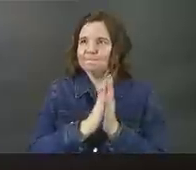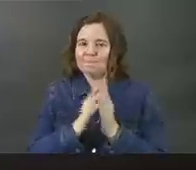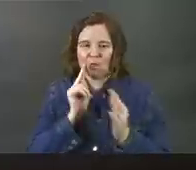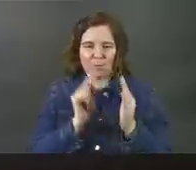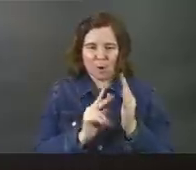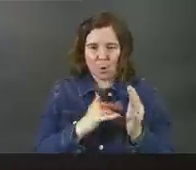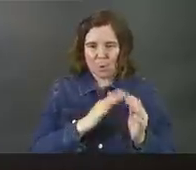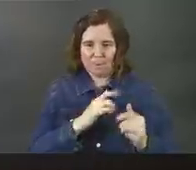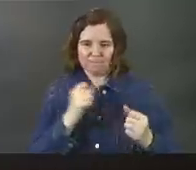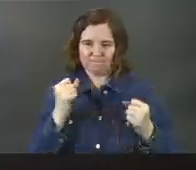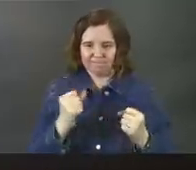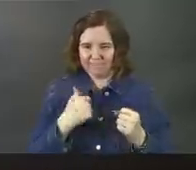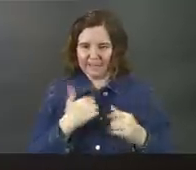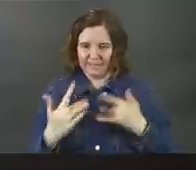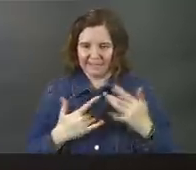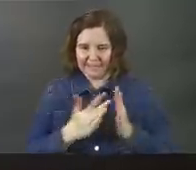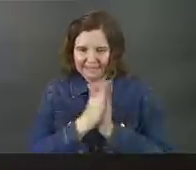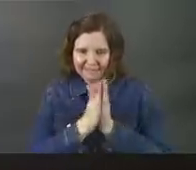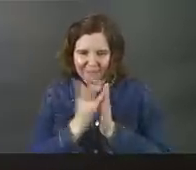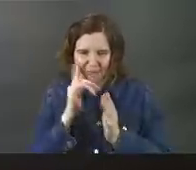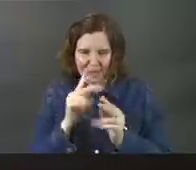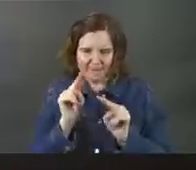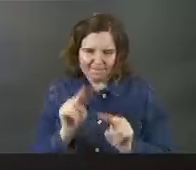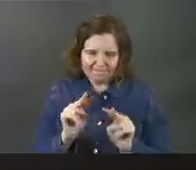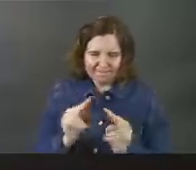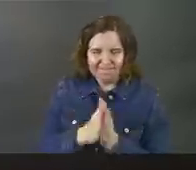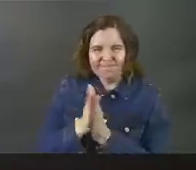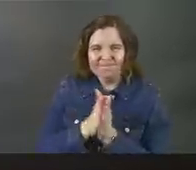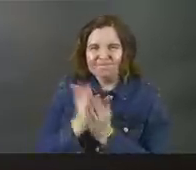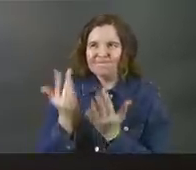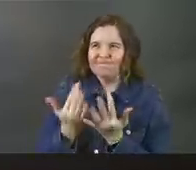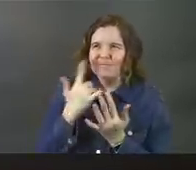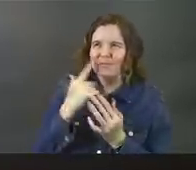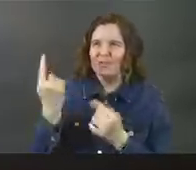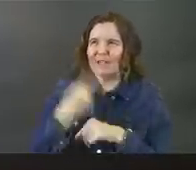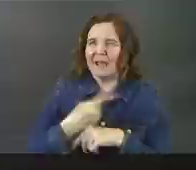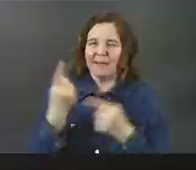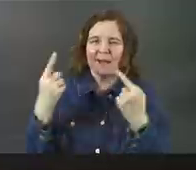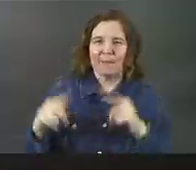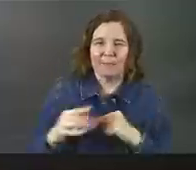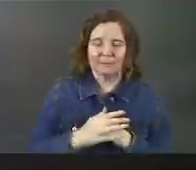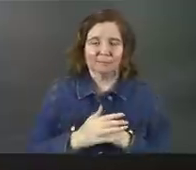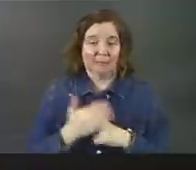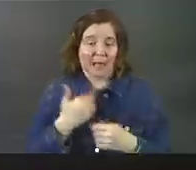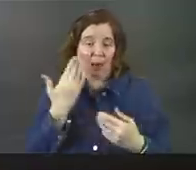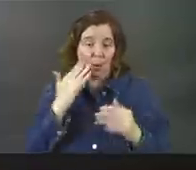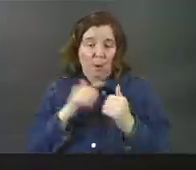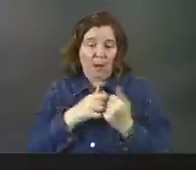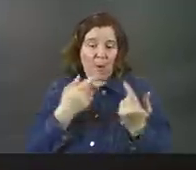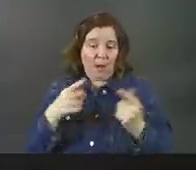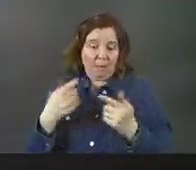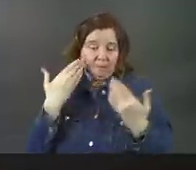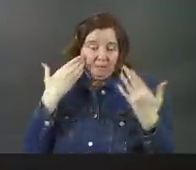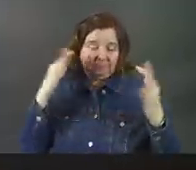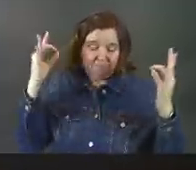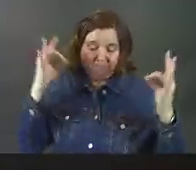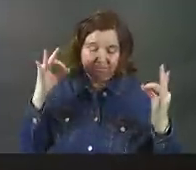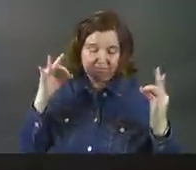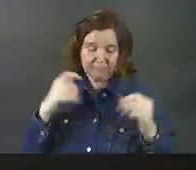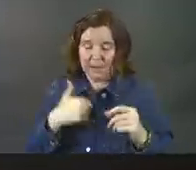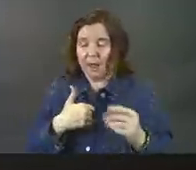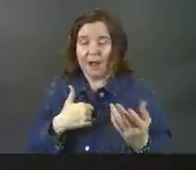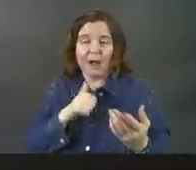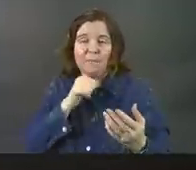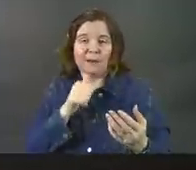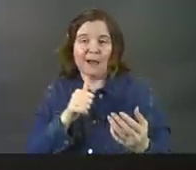these prophecies and like, I am pumped for that. Like, I'm so looking forward to the day the Messiah comes. I don't know how it's all going to go down.